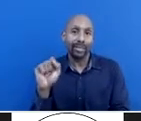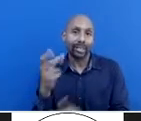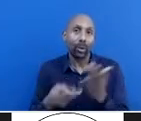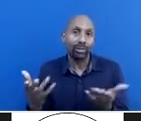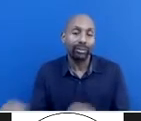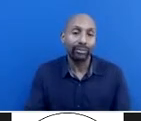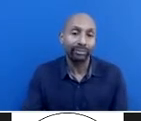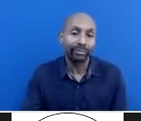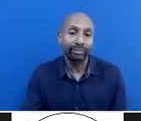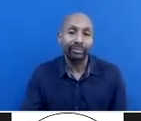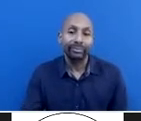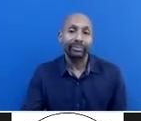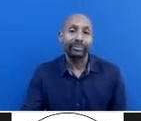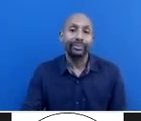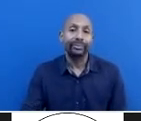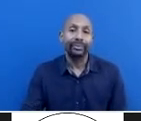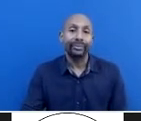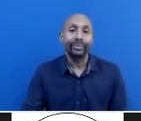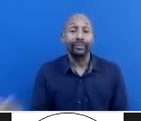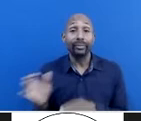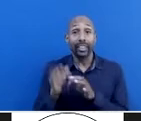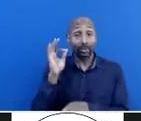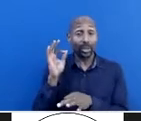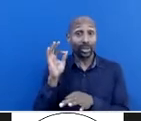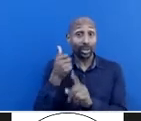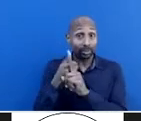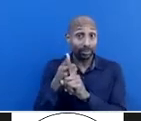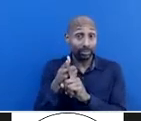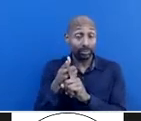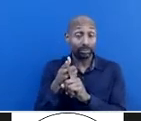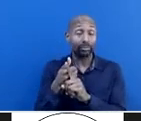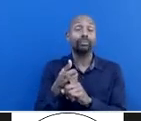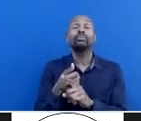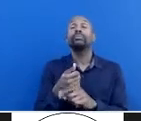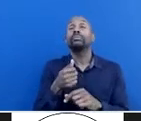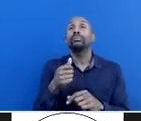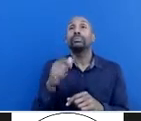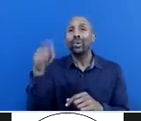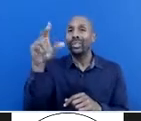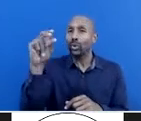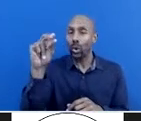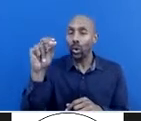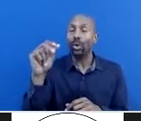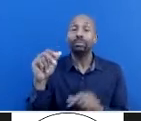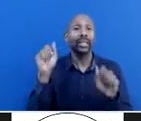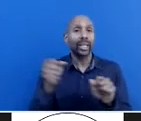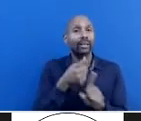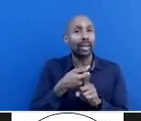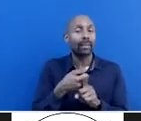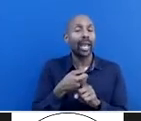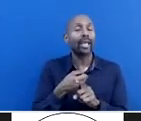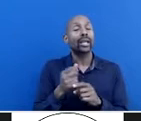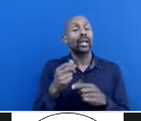Not just in the spiritual effect that they produce upon the human psyche and upon the human soul, but that